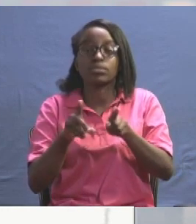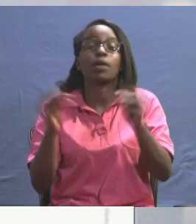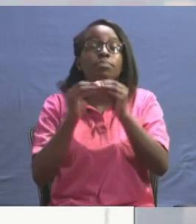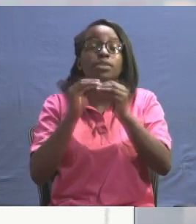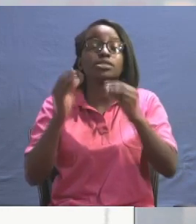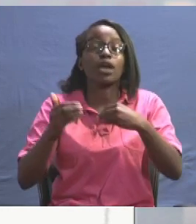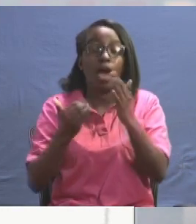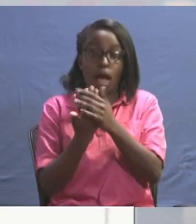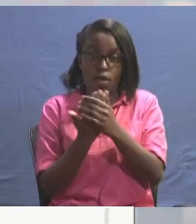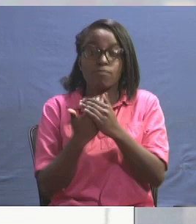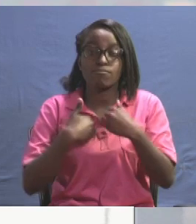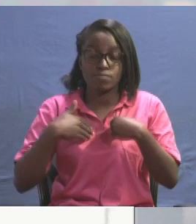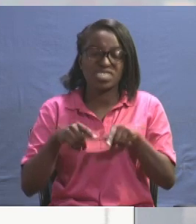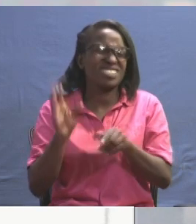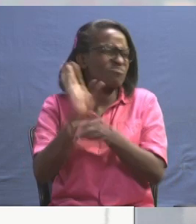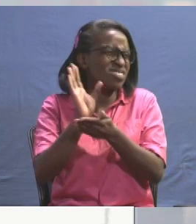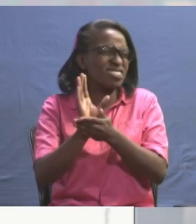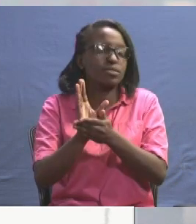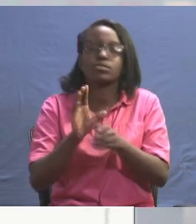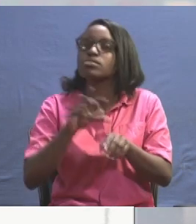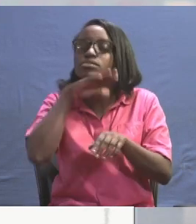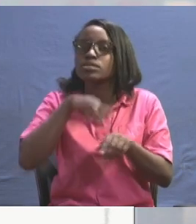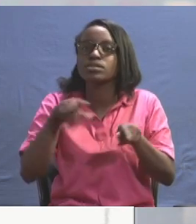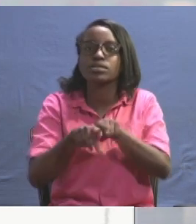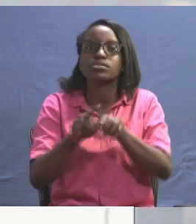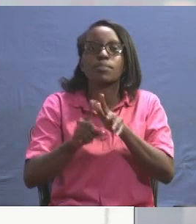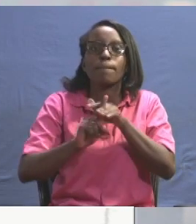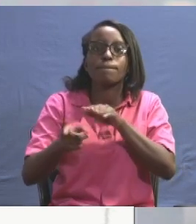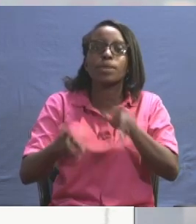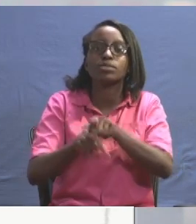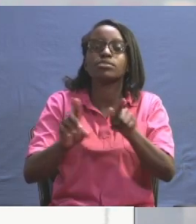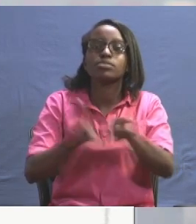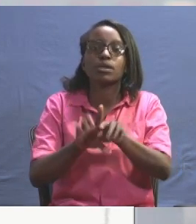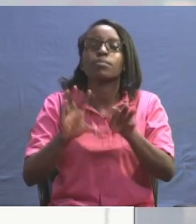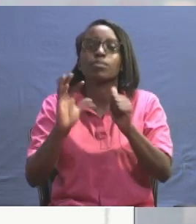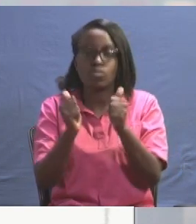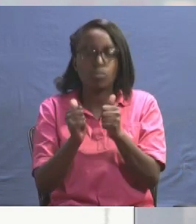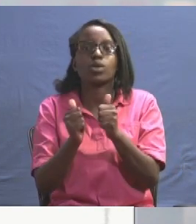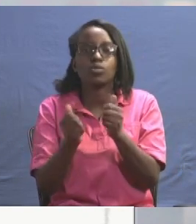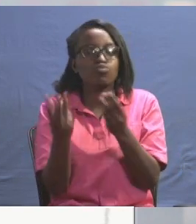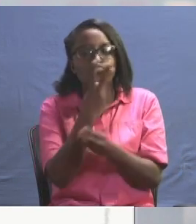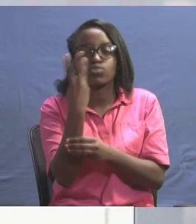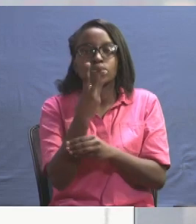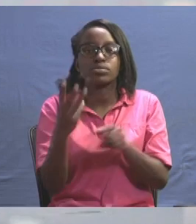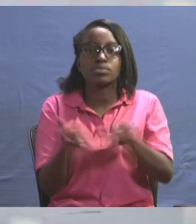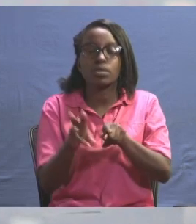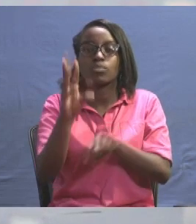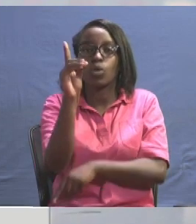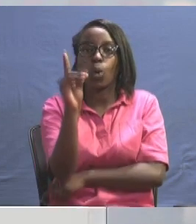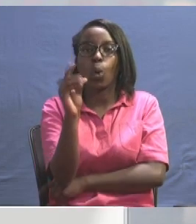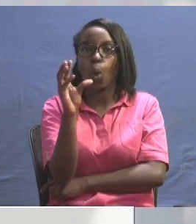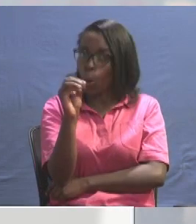the Central Committee in Raila's absence. The announcement was made on Wednesday evening during an ODM Central Committee